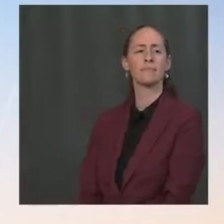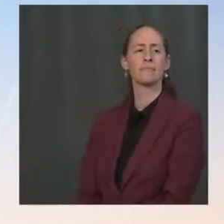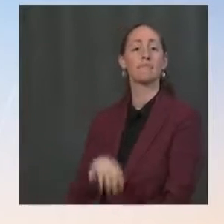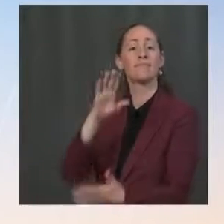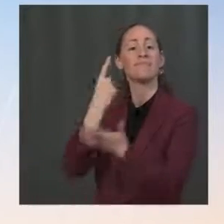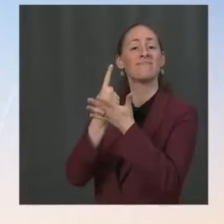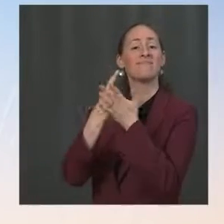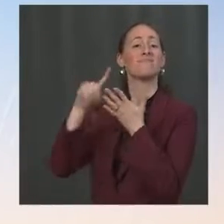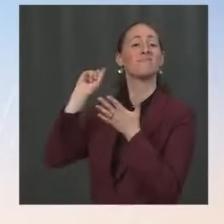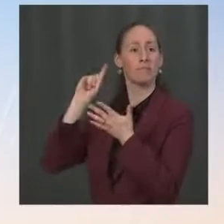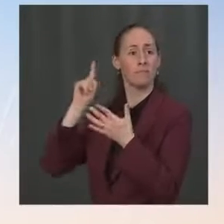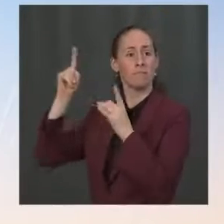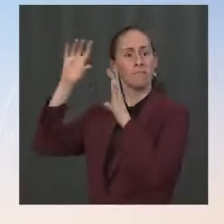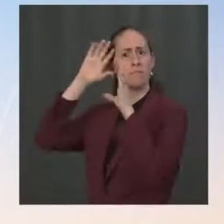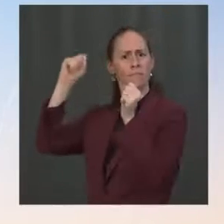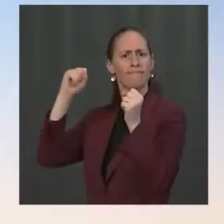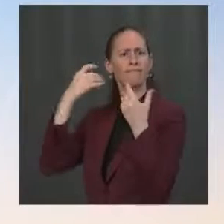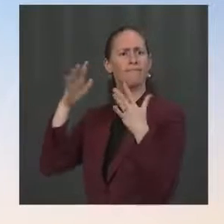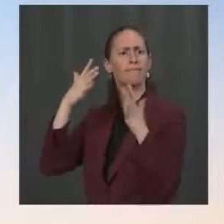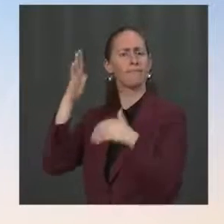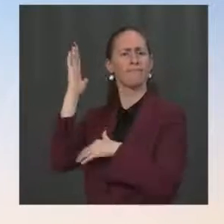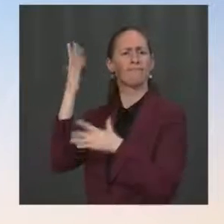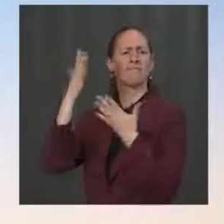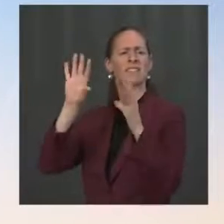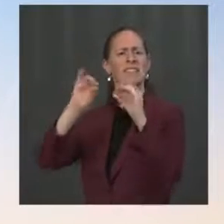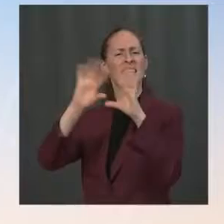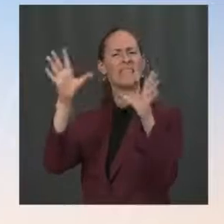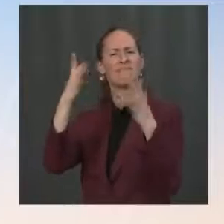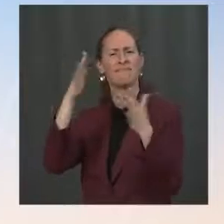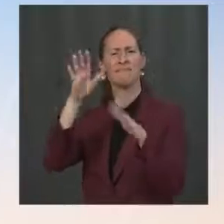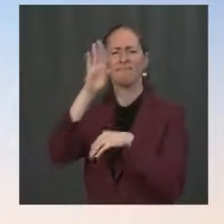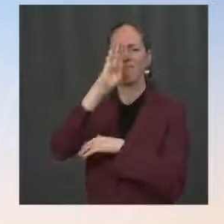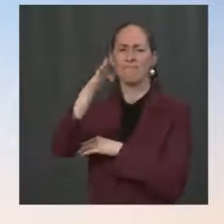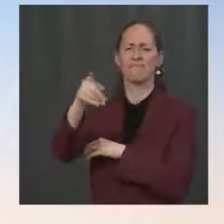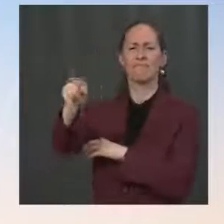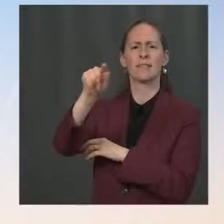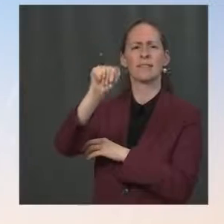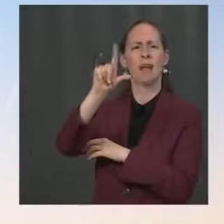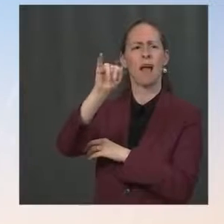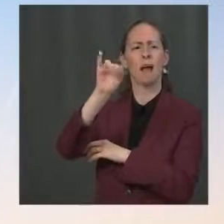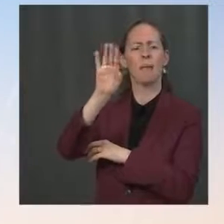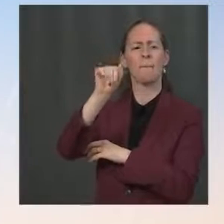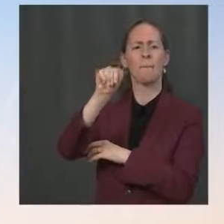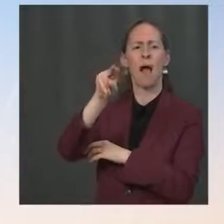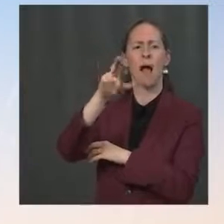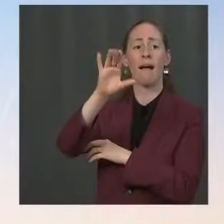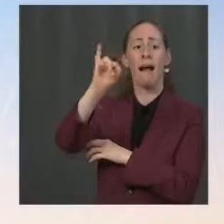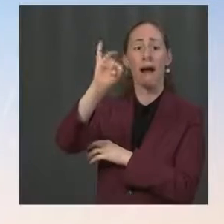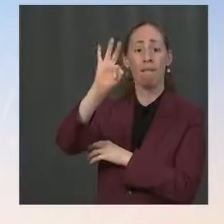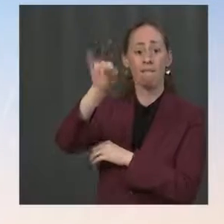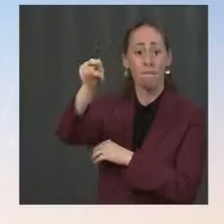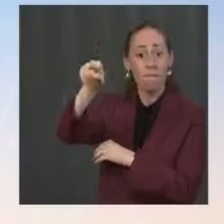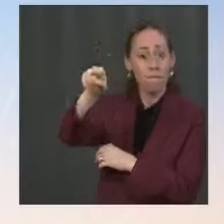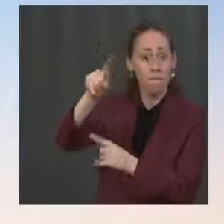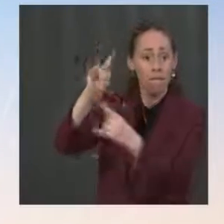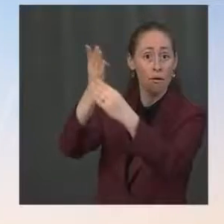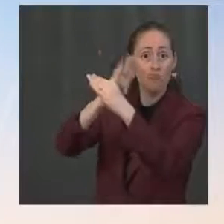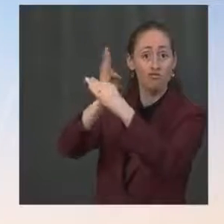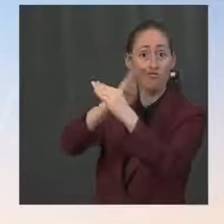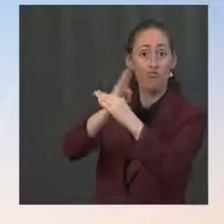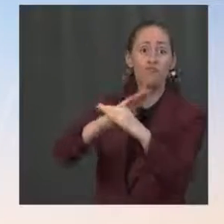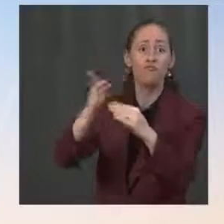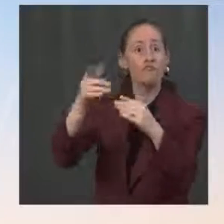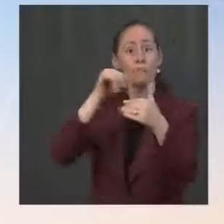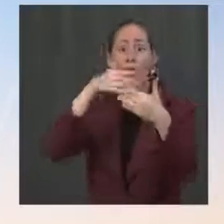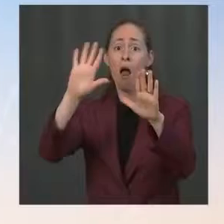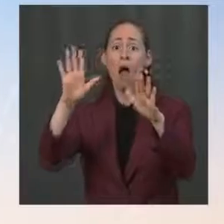following. We made it clear to the Taliban that any attack on our forces or disruption of operations at the airport will be met with swift and forceful response. Was this